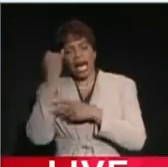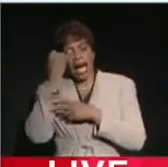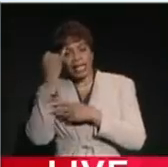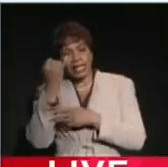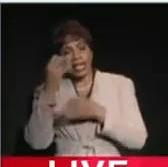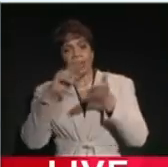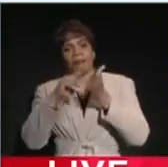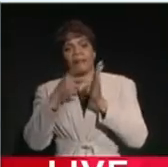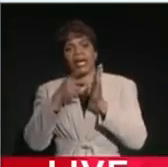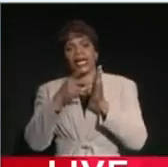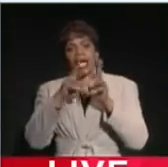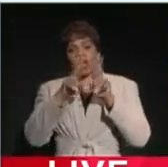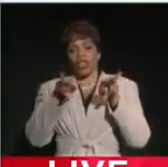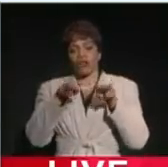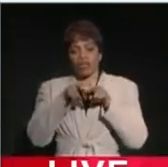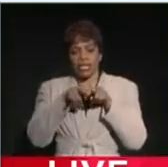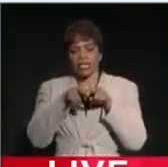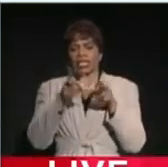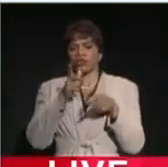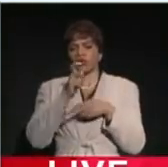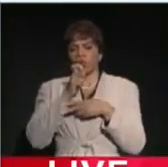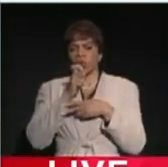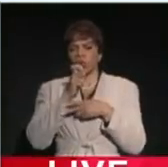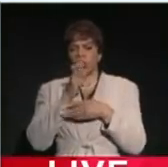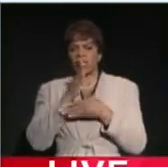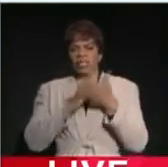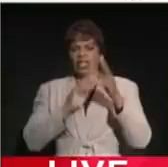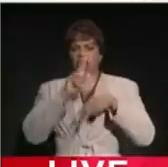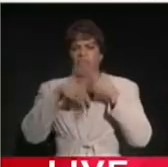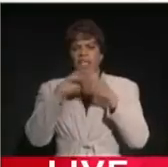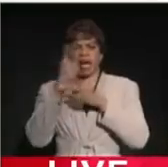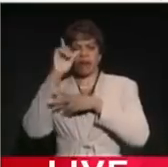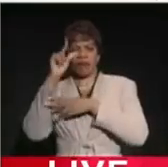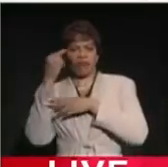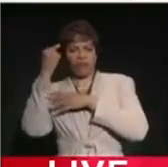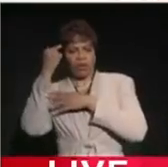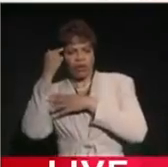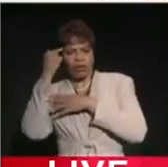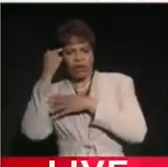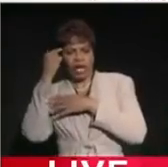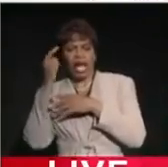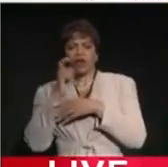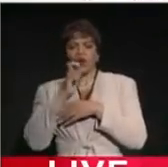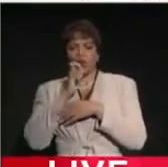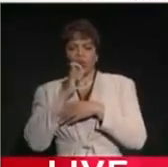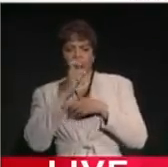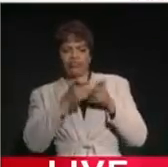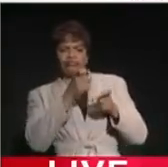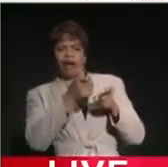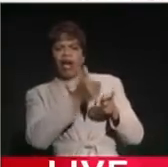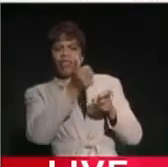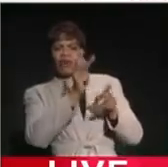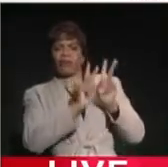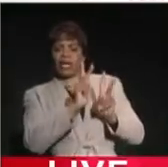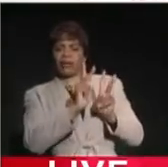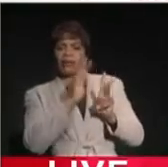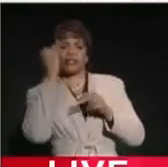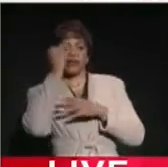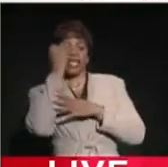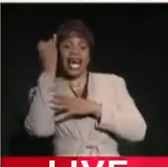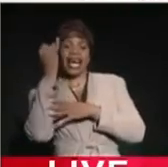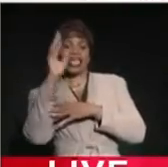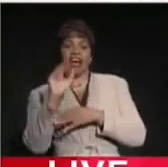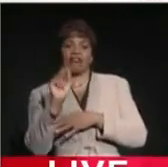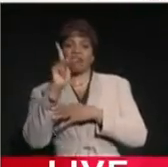of the receipts to some bureaucrat in Trenton to hand out to other people. So the idea of a bank handing